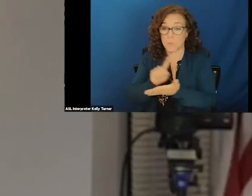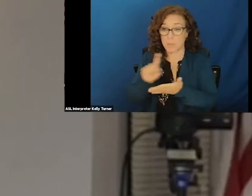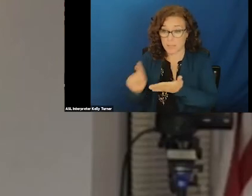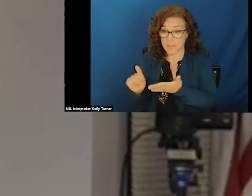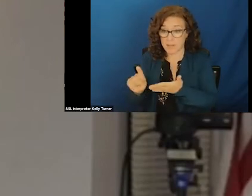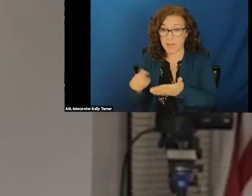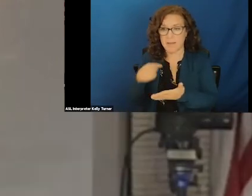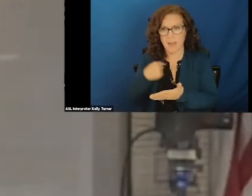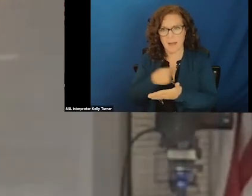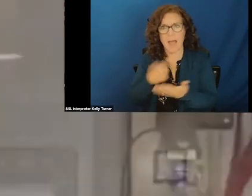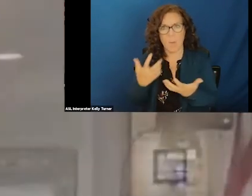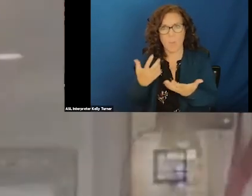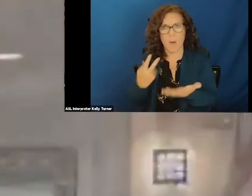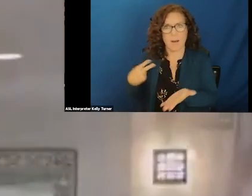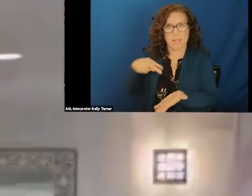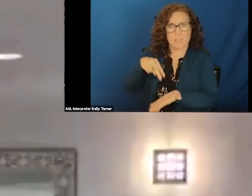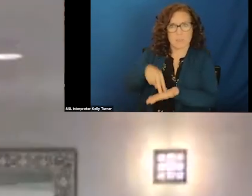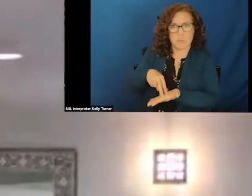hand.